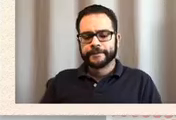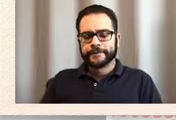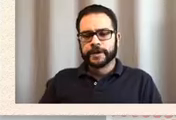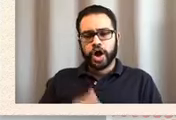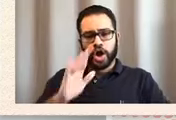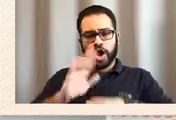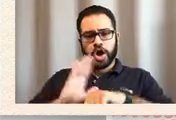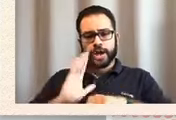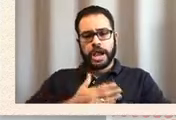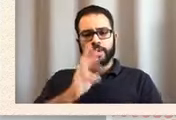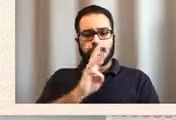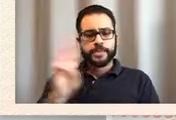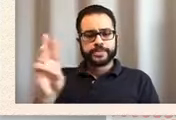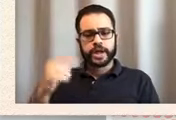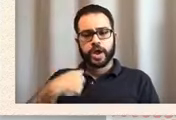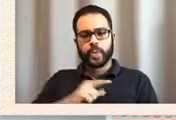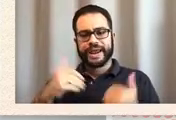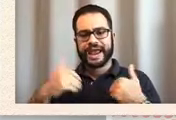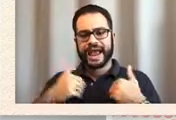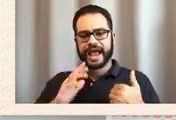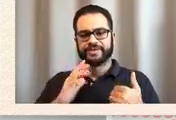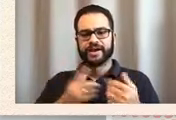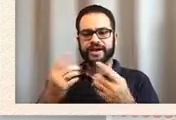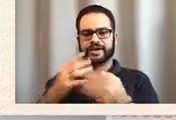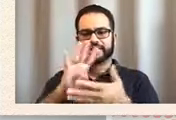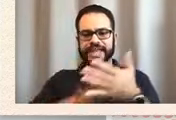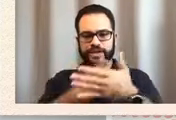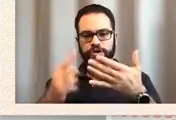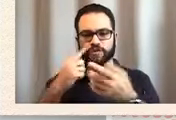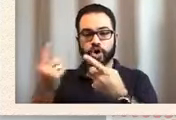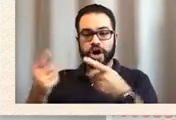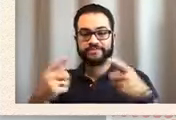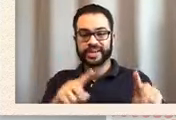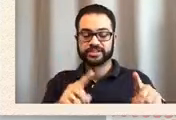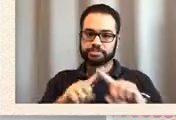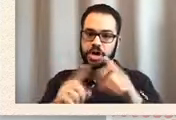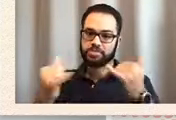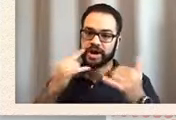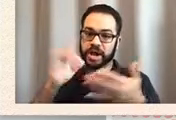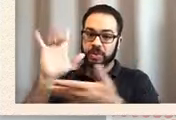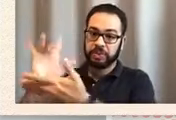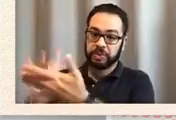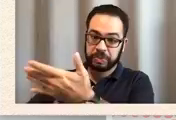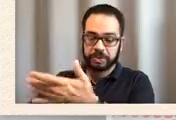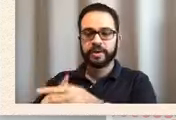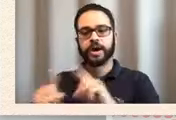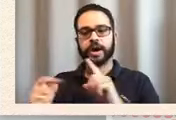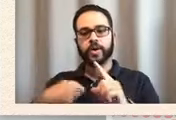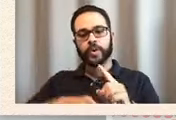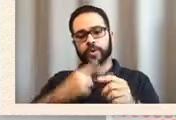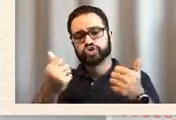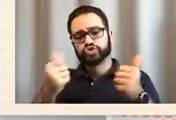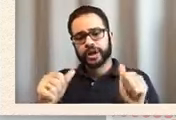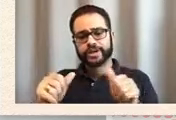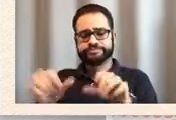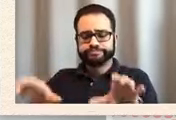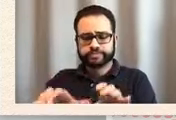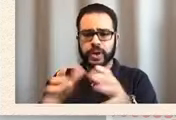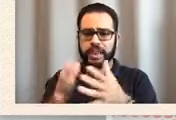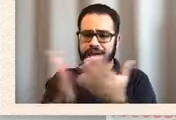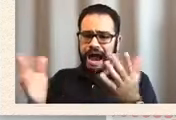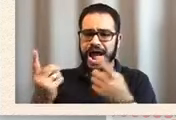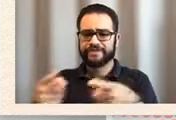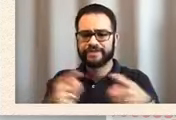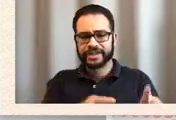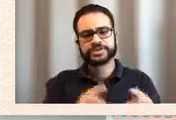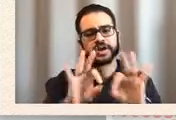we actually have an events calendar that is quite empty now because we were trying to do a lot of events. So Family Cafe